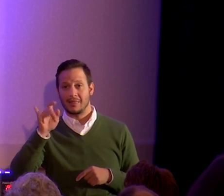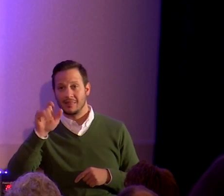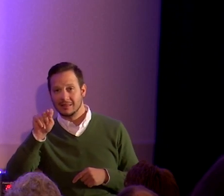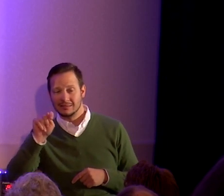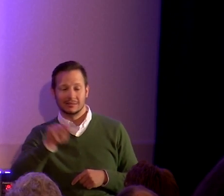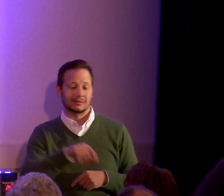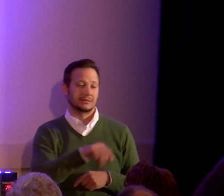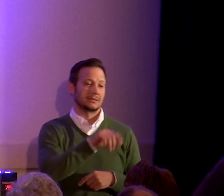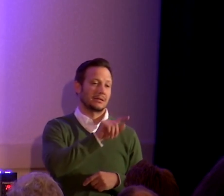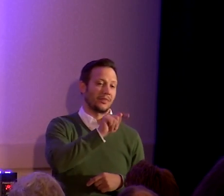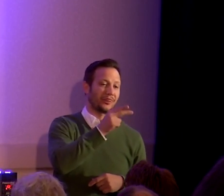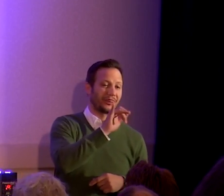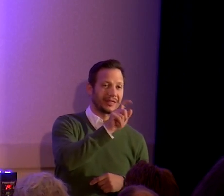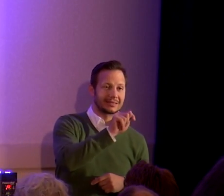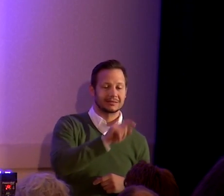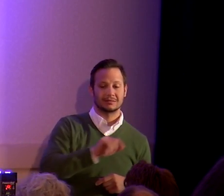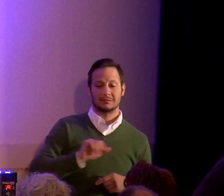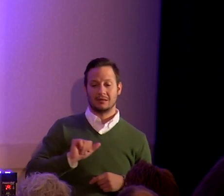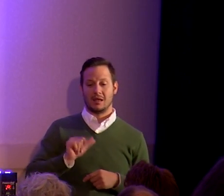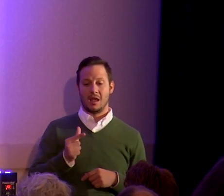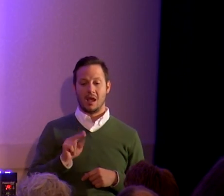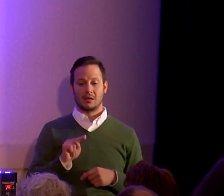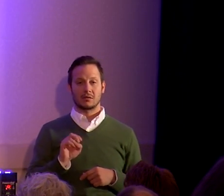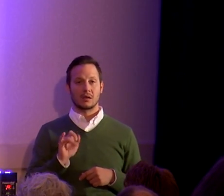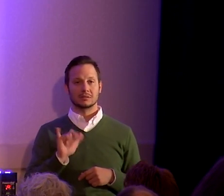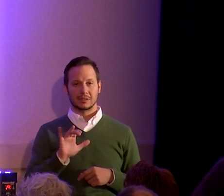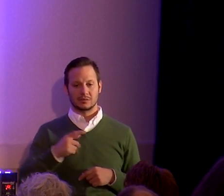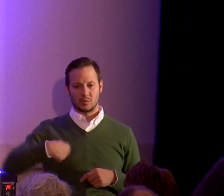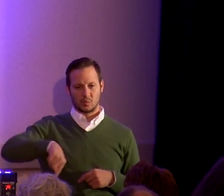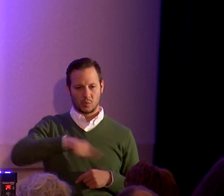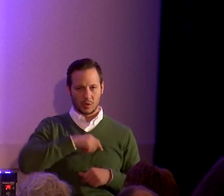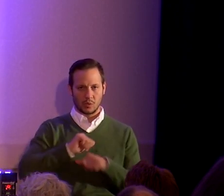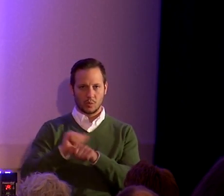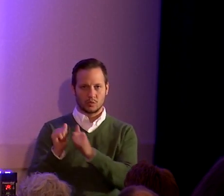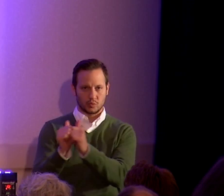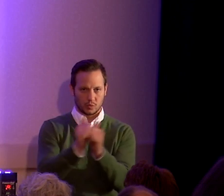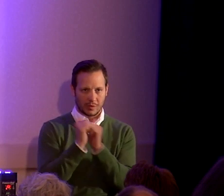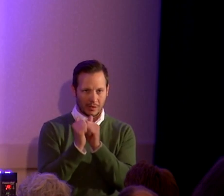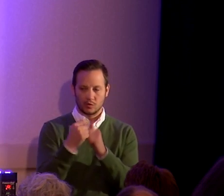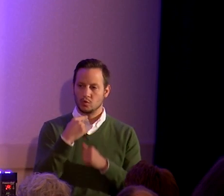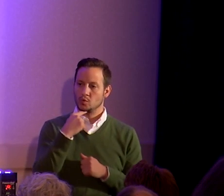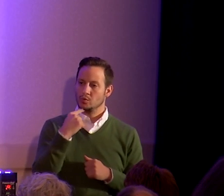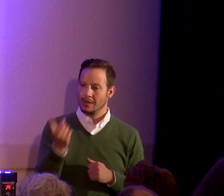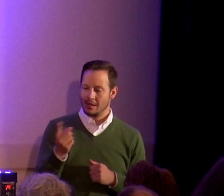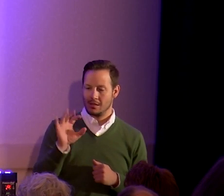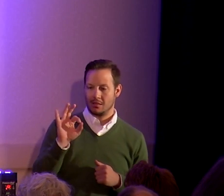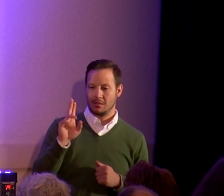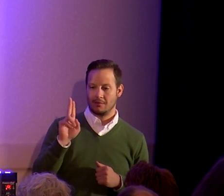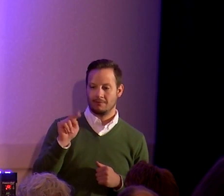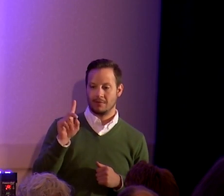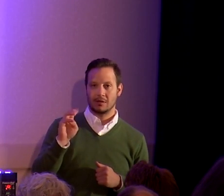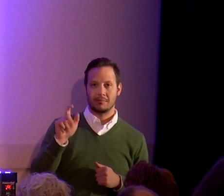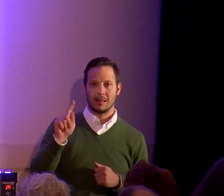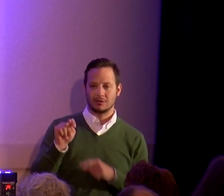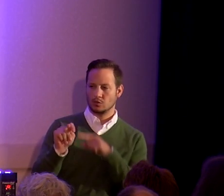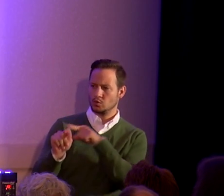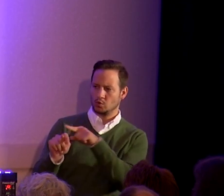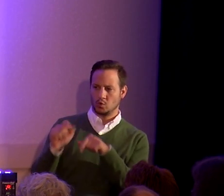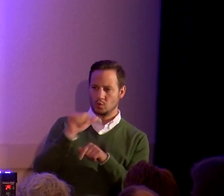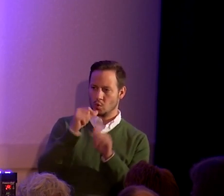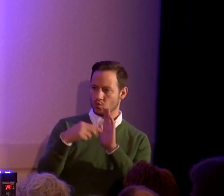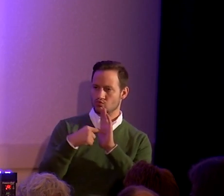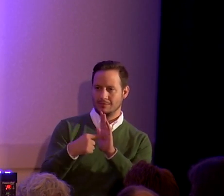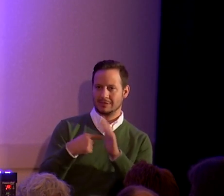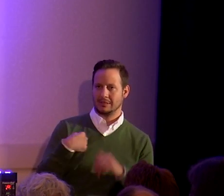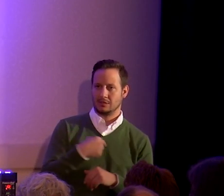as agnostics, we all have to be working together to say to the fundamentalists, no, you do not represent us.